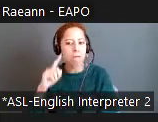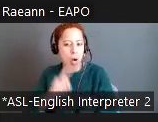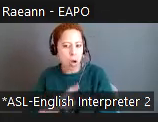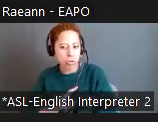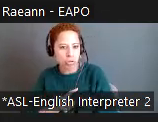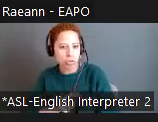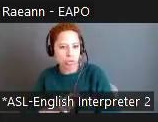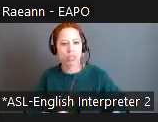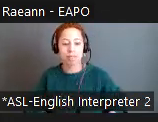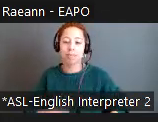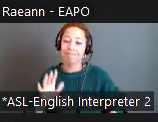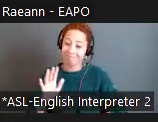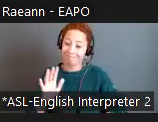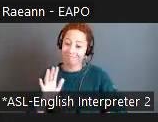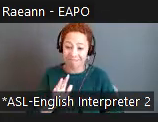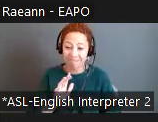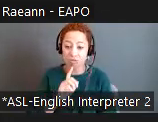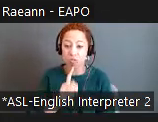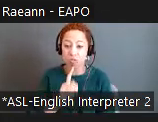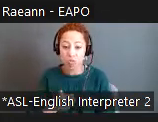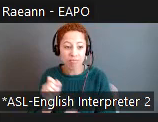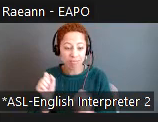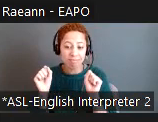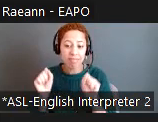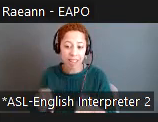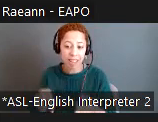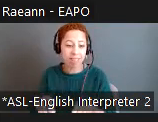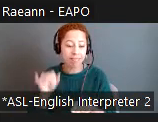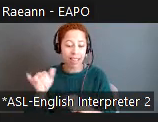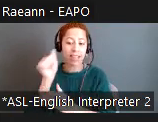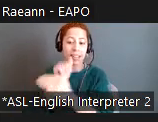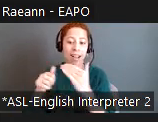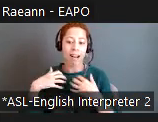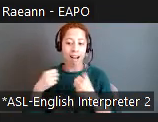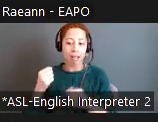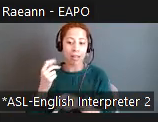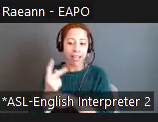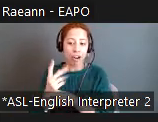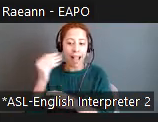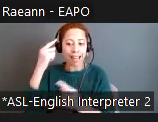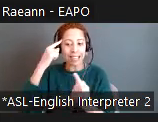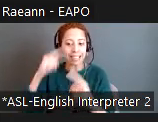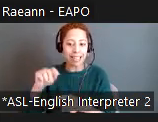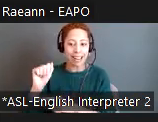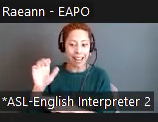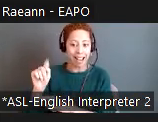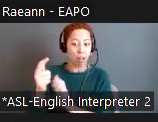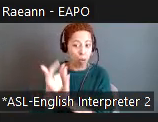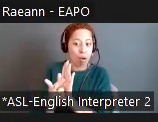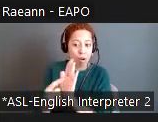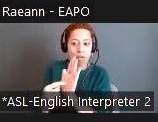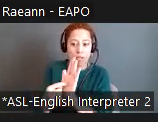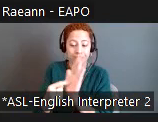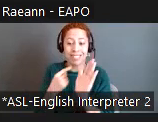right. And this is actually true. So under the Health Care and Consent Act, your spouse or your common